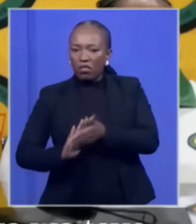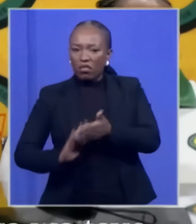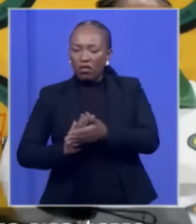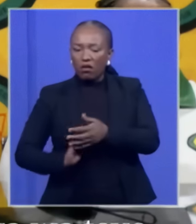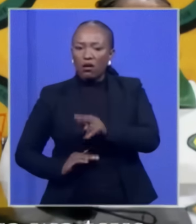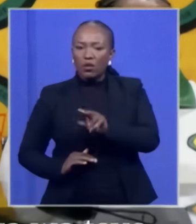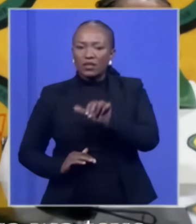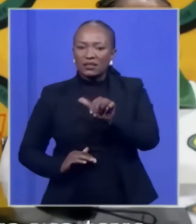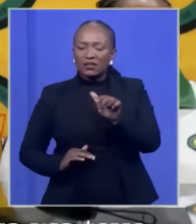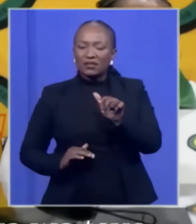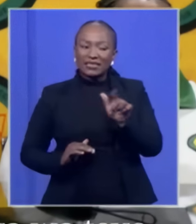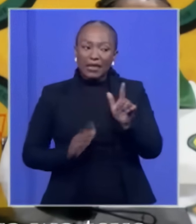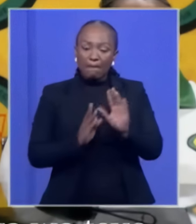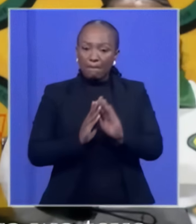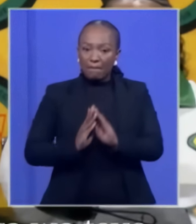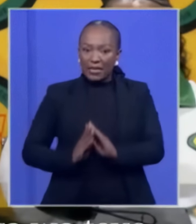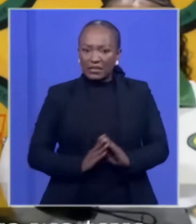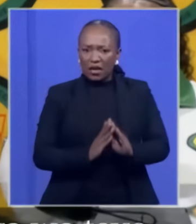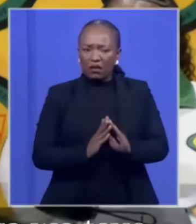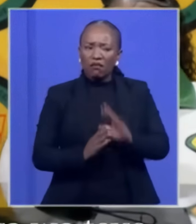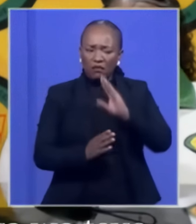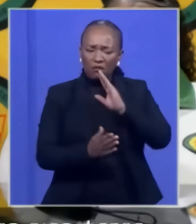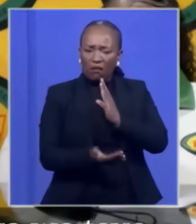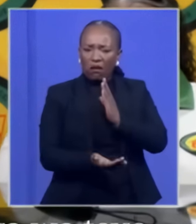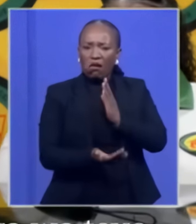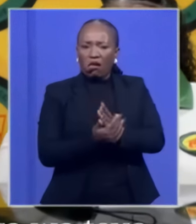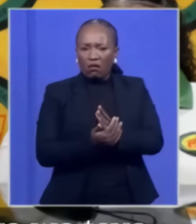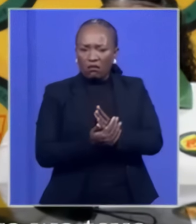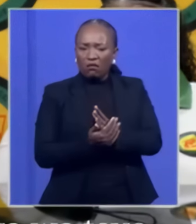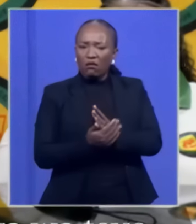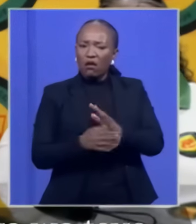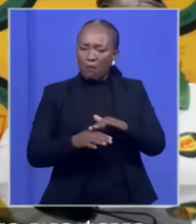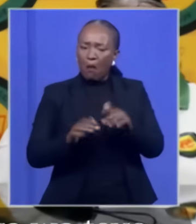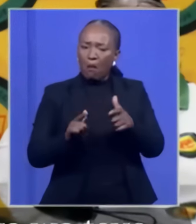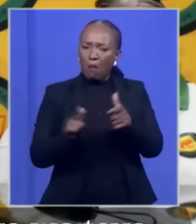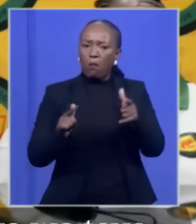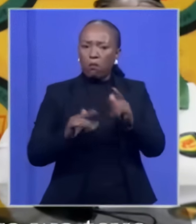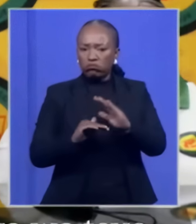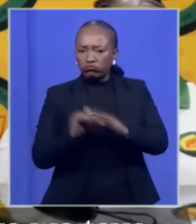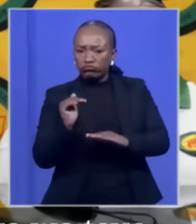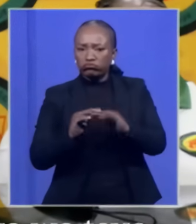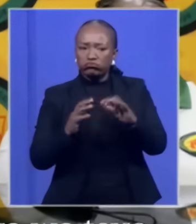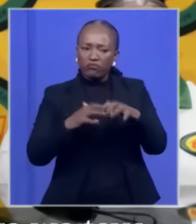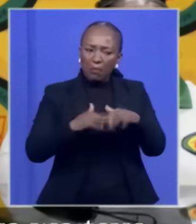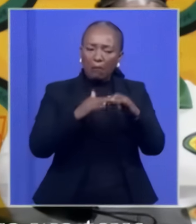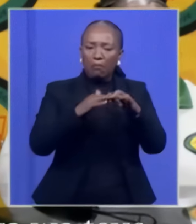National Congress reaffirmed that and expanded that. And we've been saying that